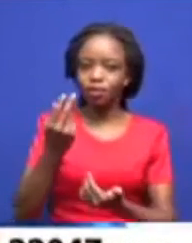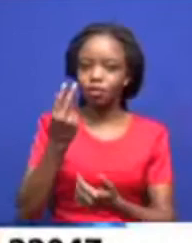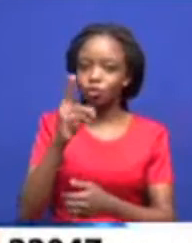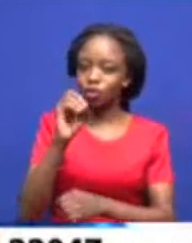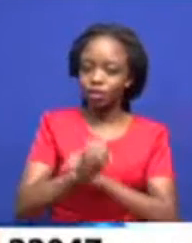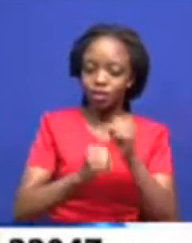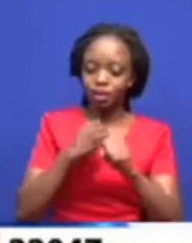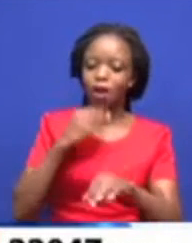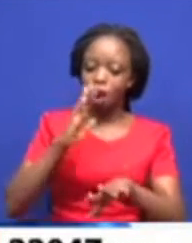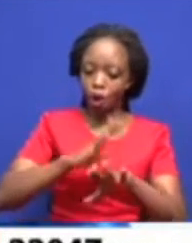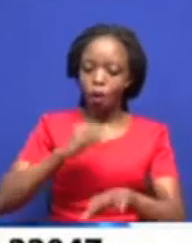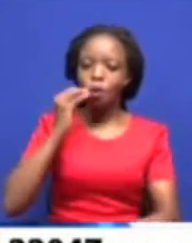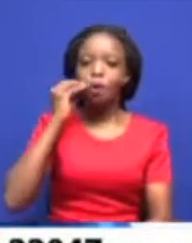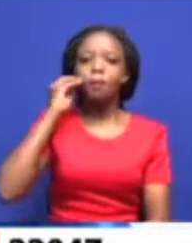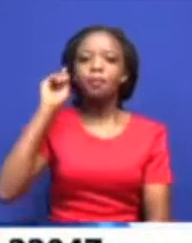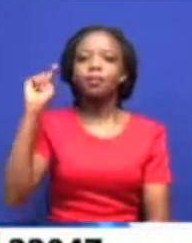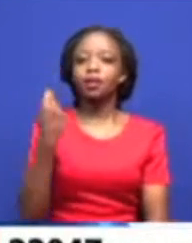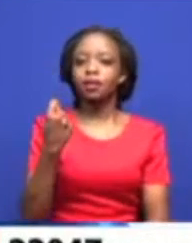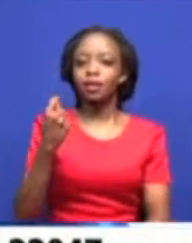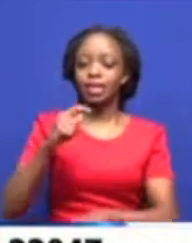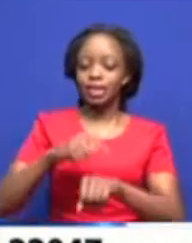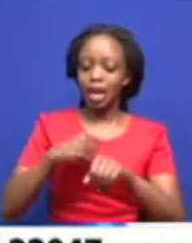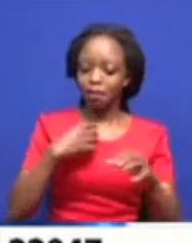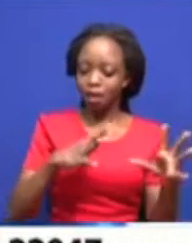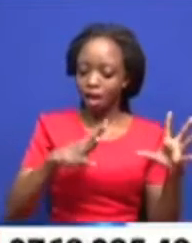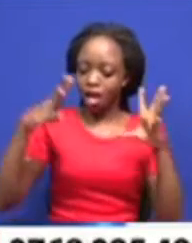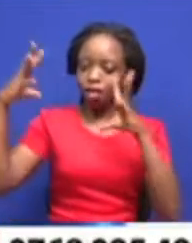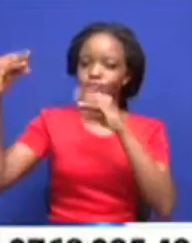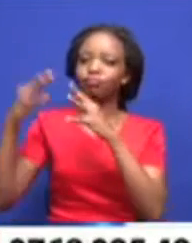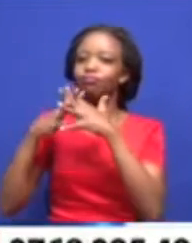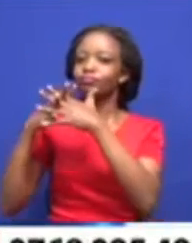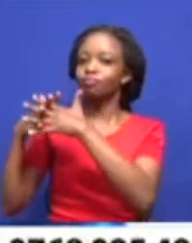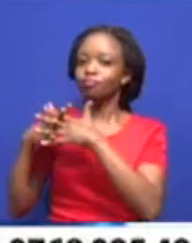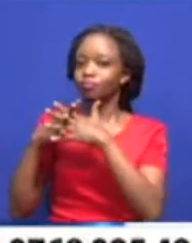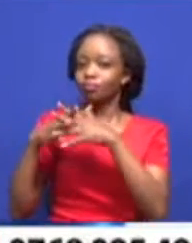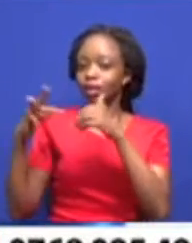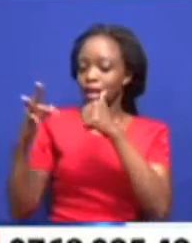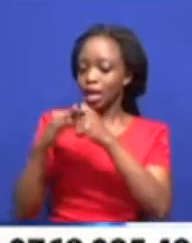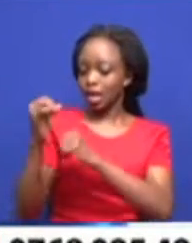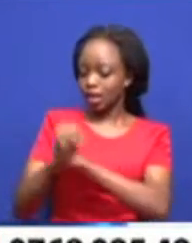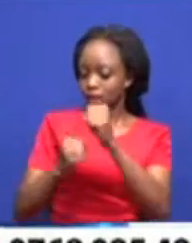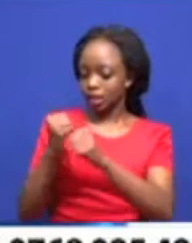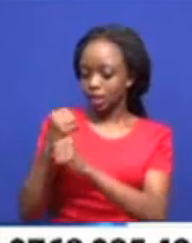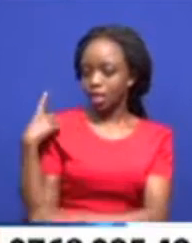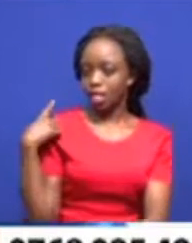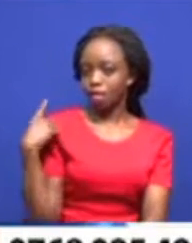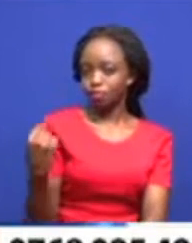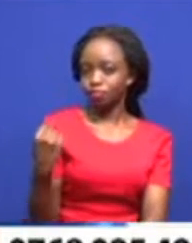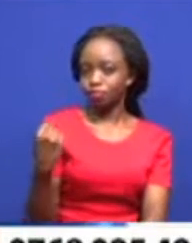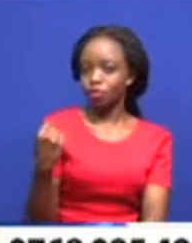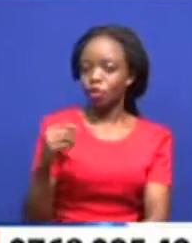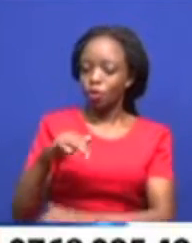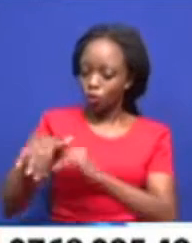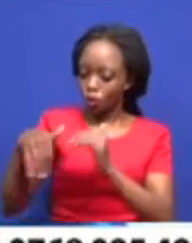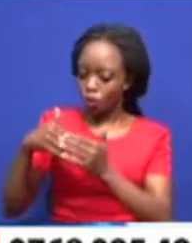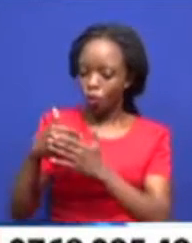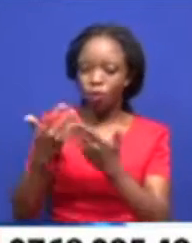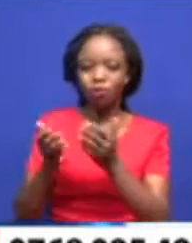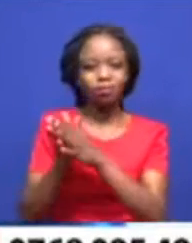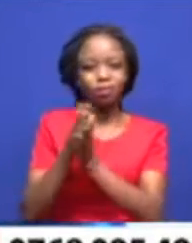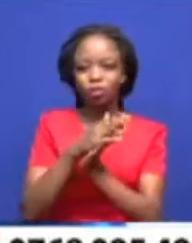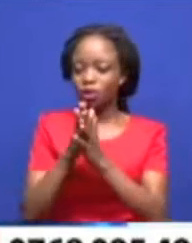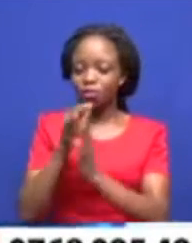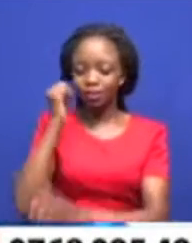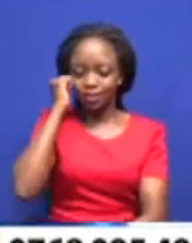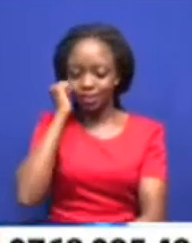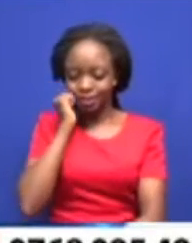called home Kenya until I left to the United States 8 years ago. And today, with all those horrible stories that